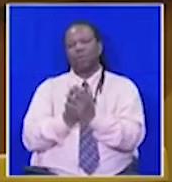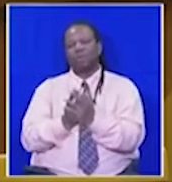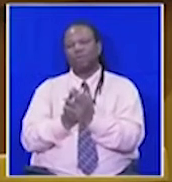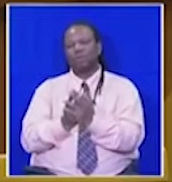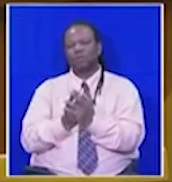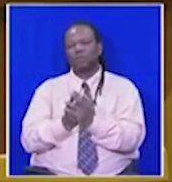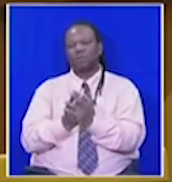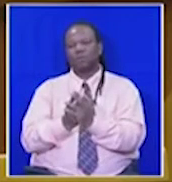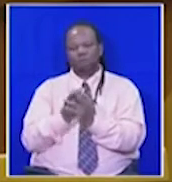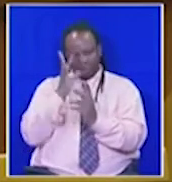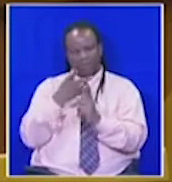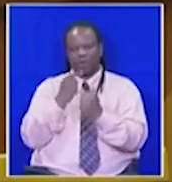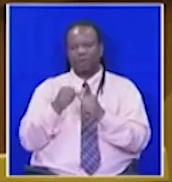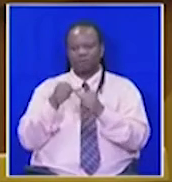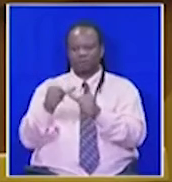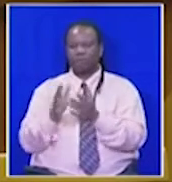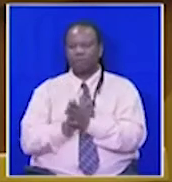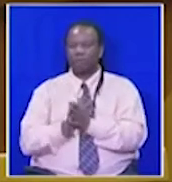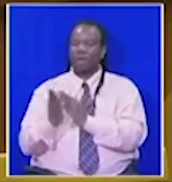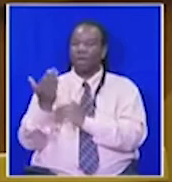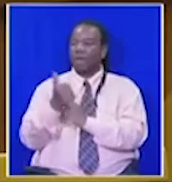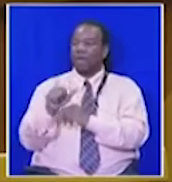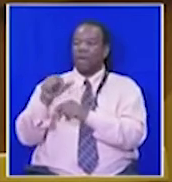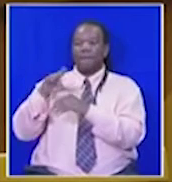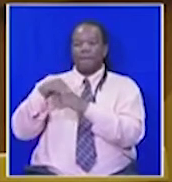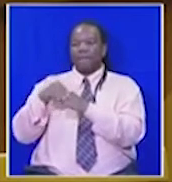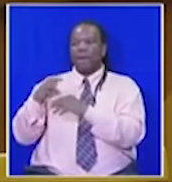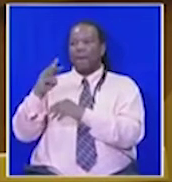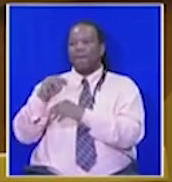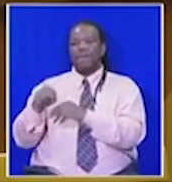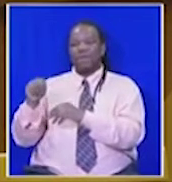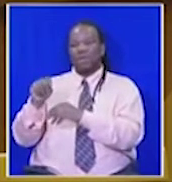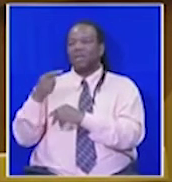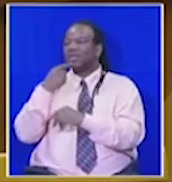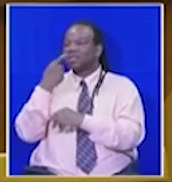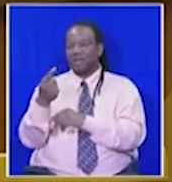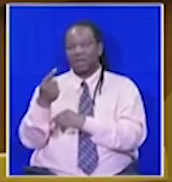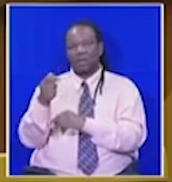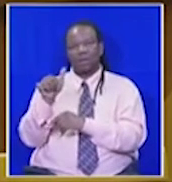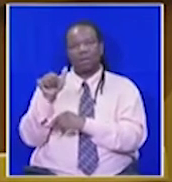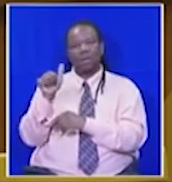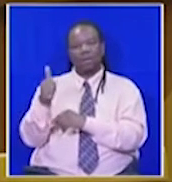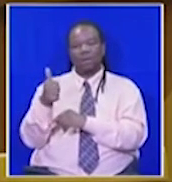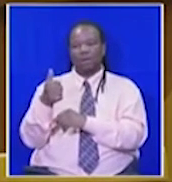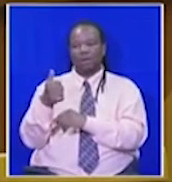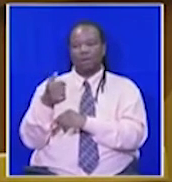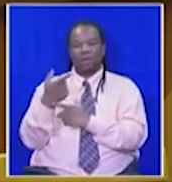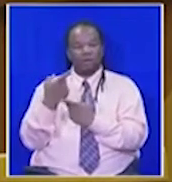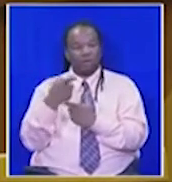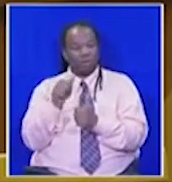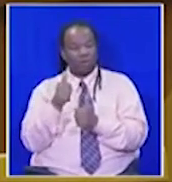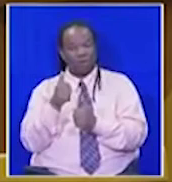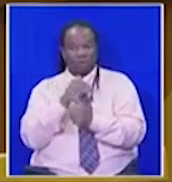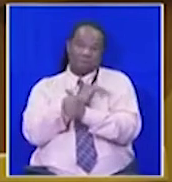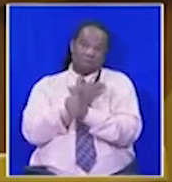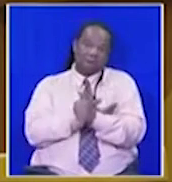people. When Honorable Mania talks about exercising the power to amend the money bill, we congratulate